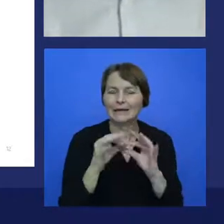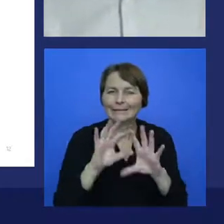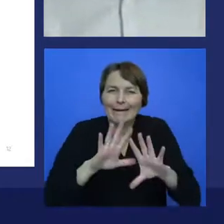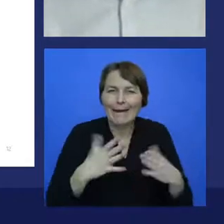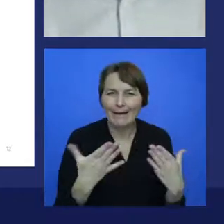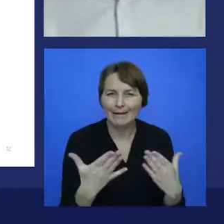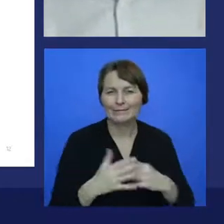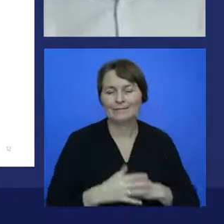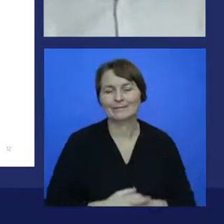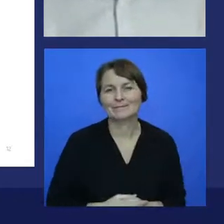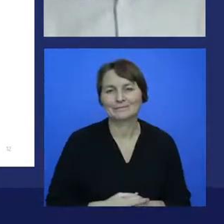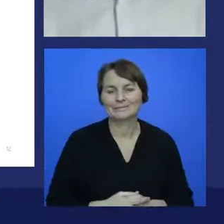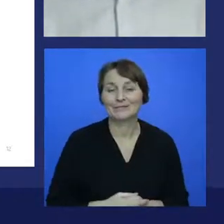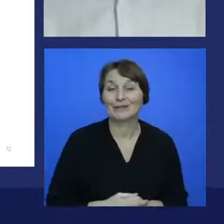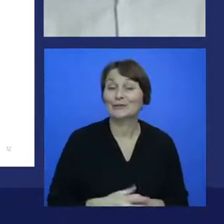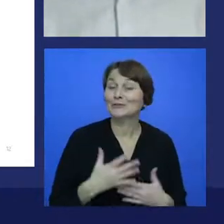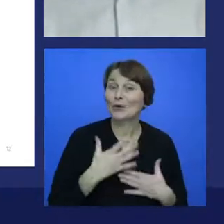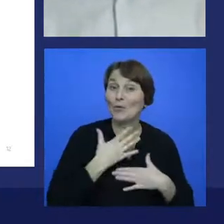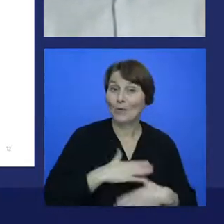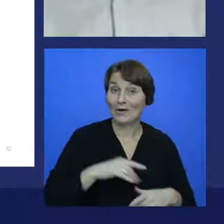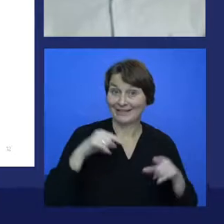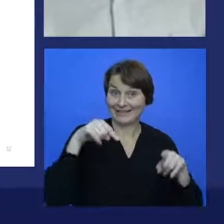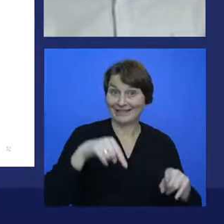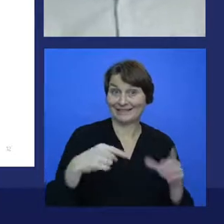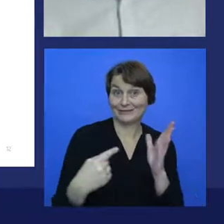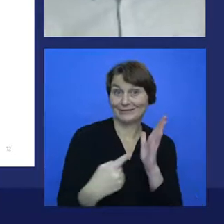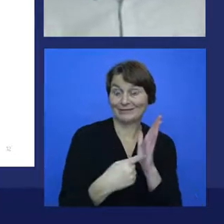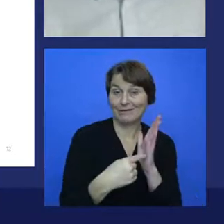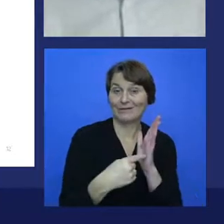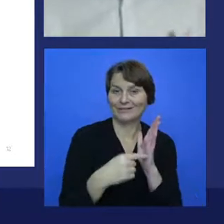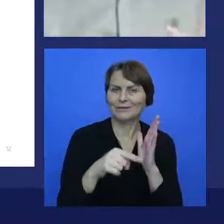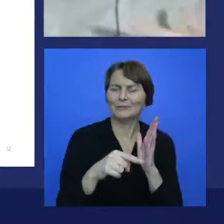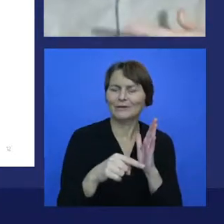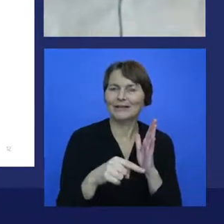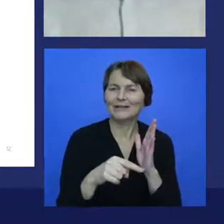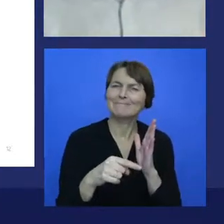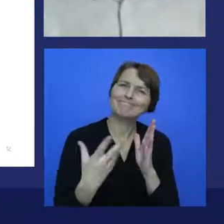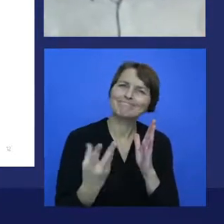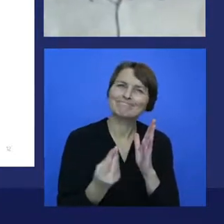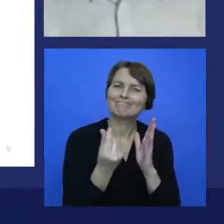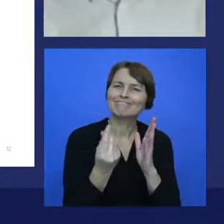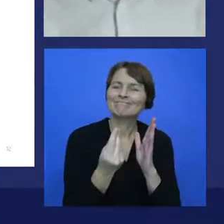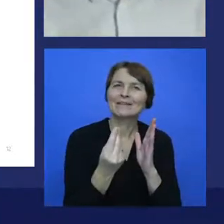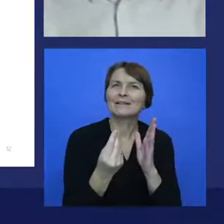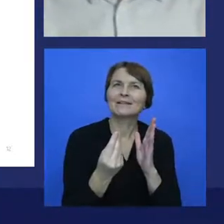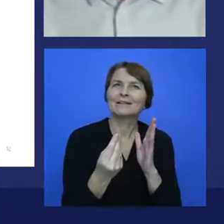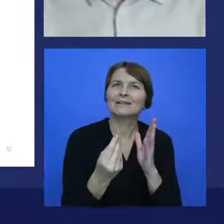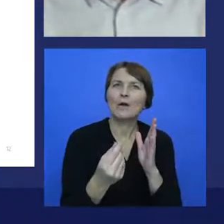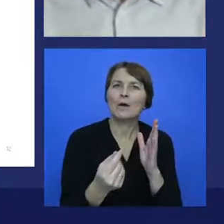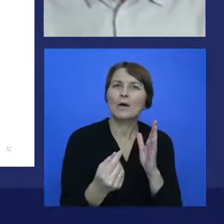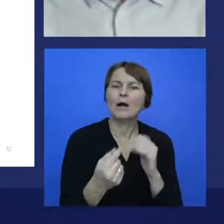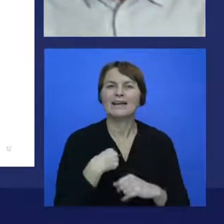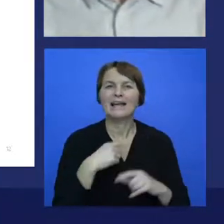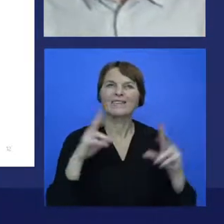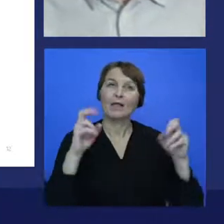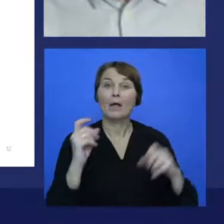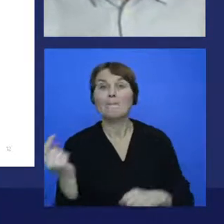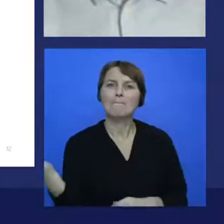do we use some of this technology to go back to, not go back to the office, but look at